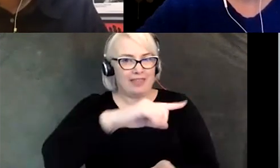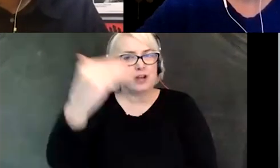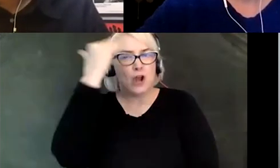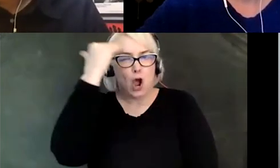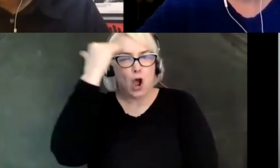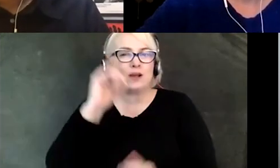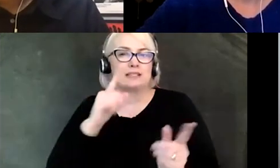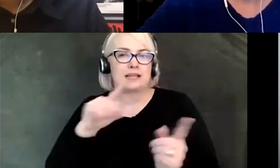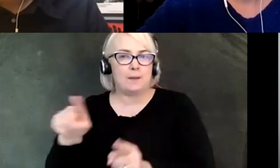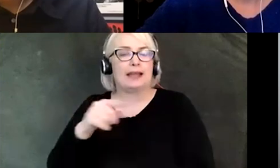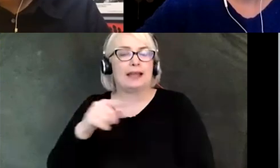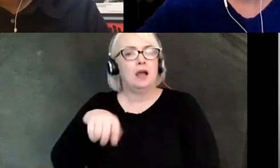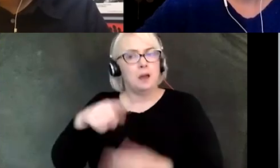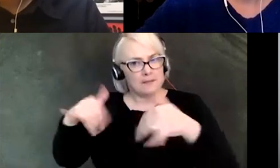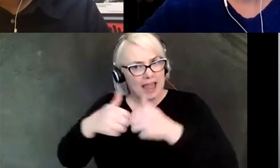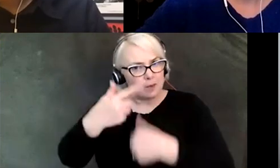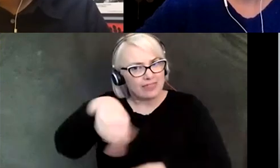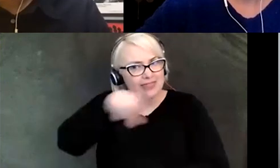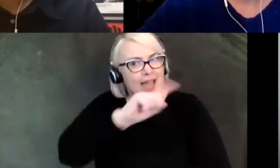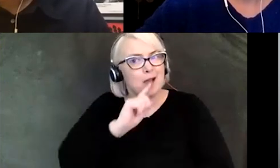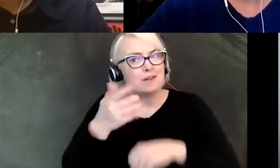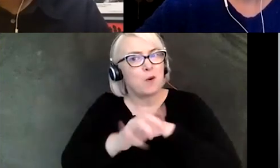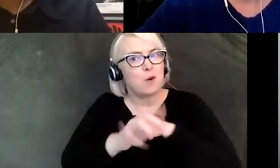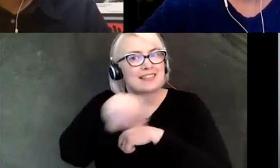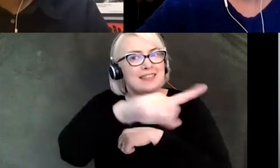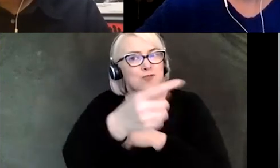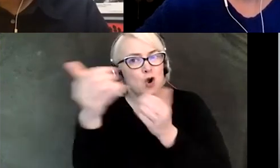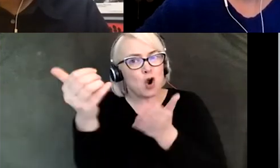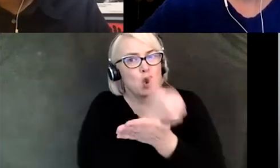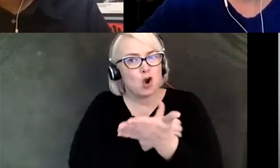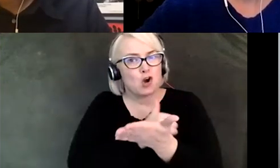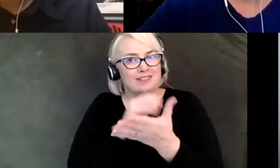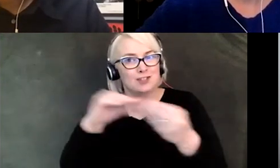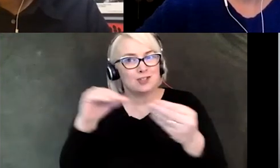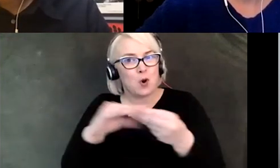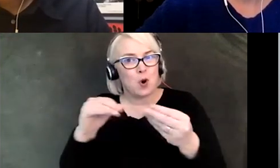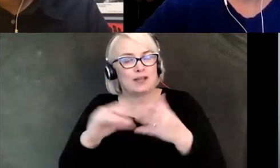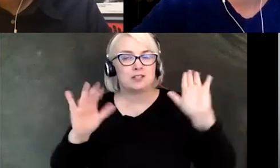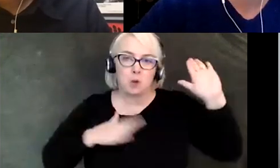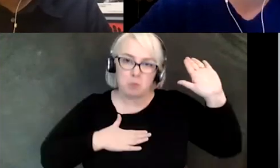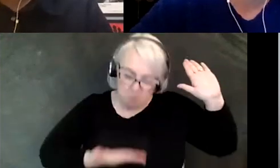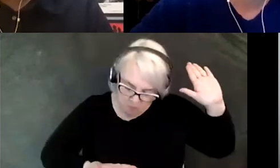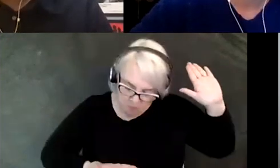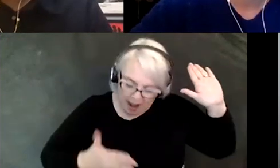And I, I, that I learned a huge lesson about that. So I'm happy to have been wrong this one time.